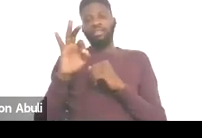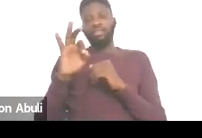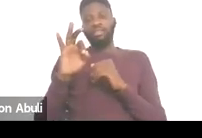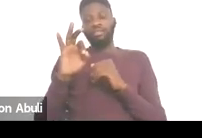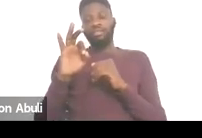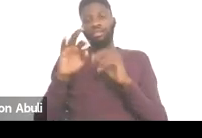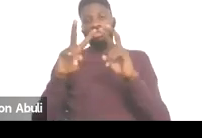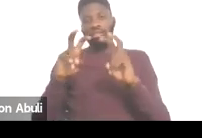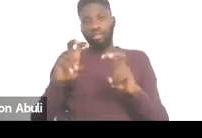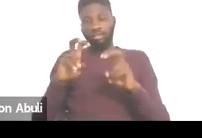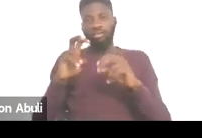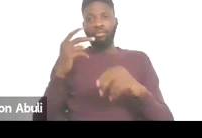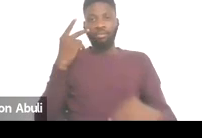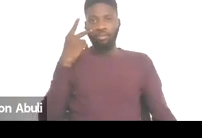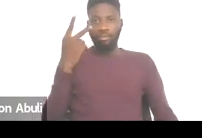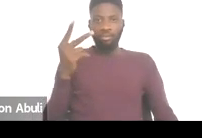Okay, I can see